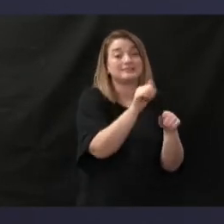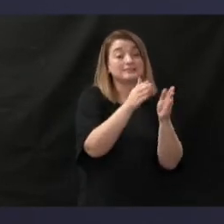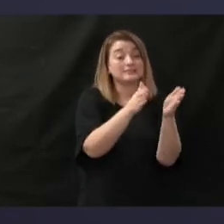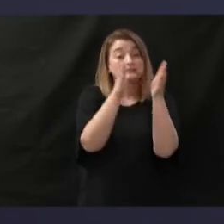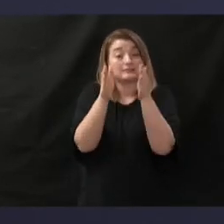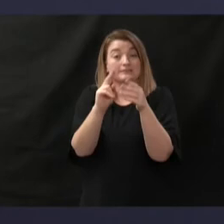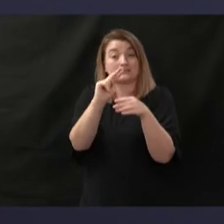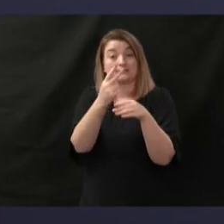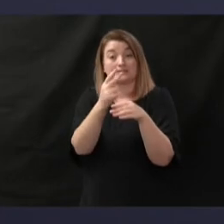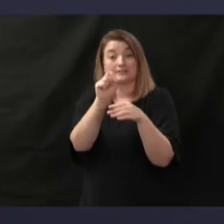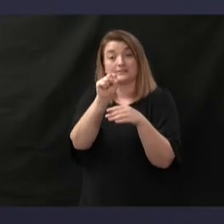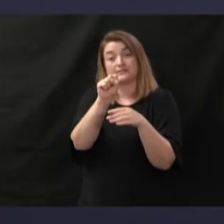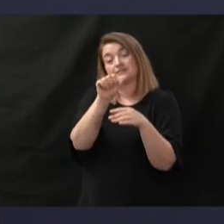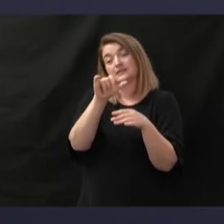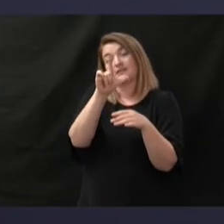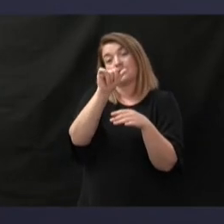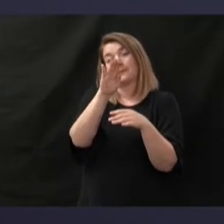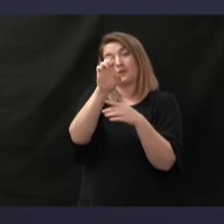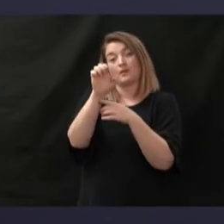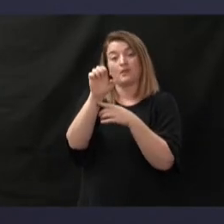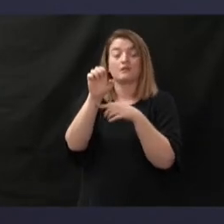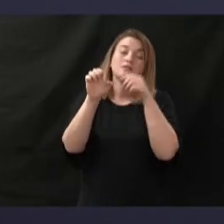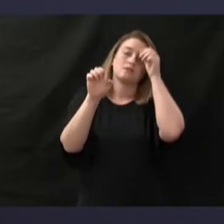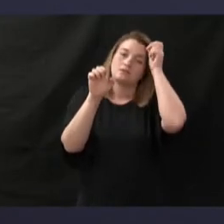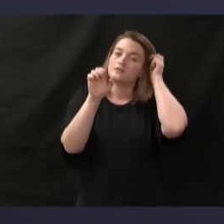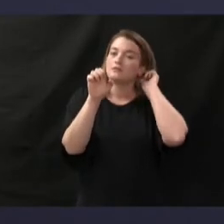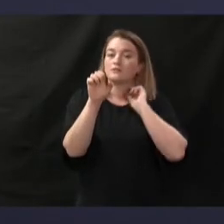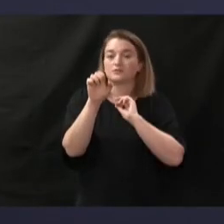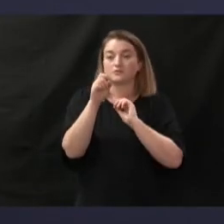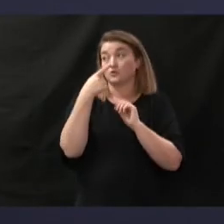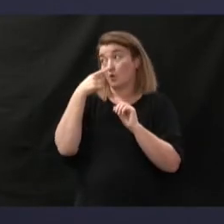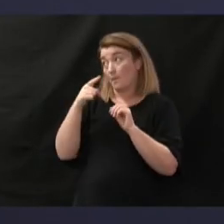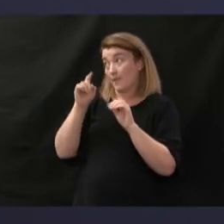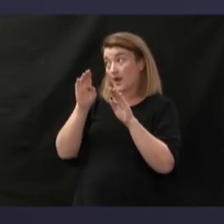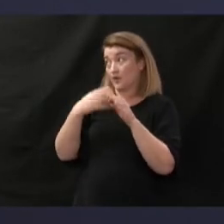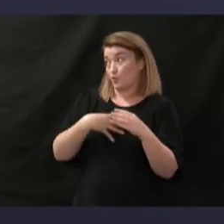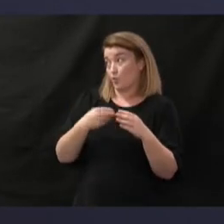is. Can you bring the whiteboard down, please? Oh, I'm sorry.